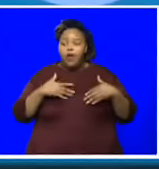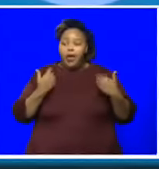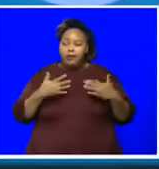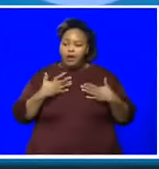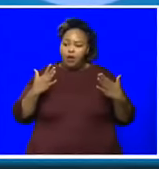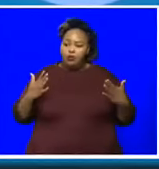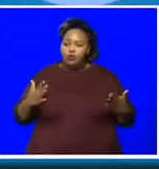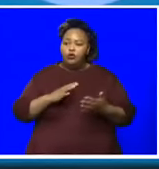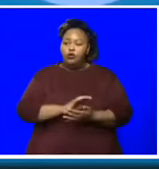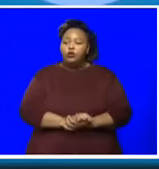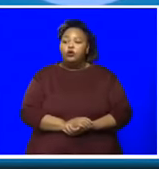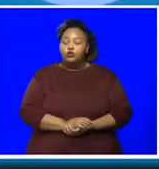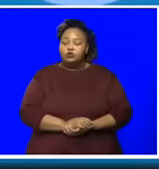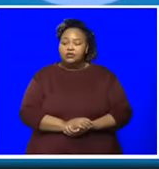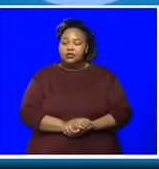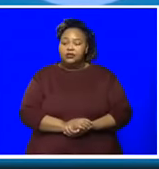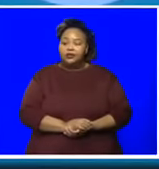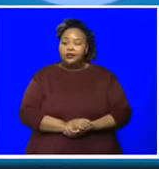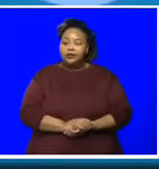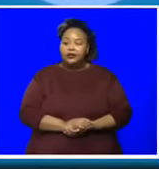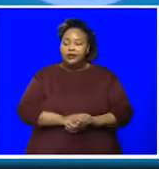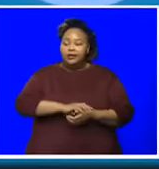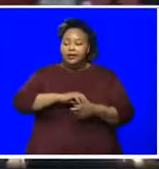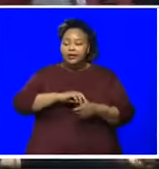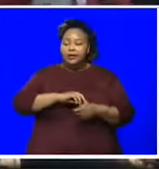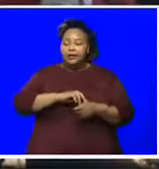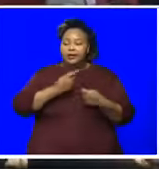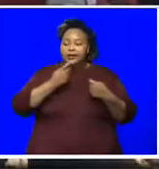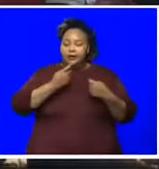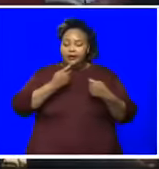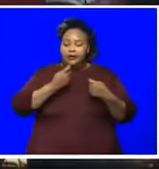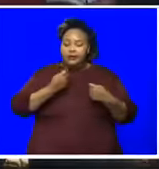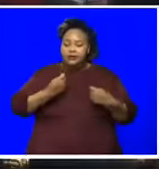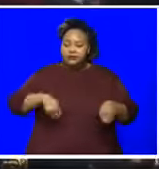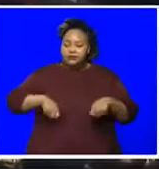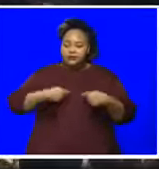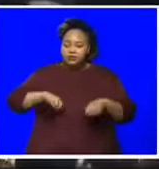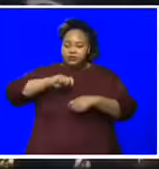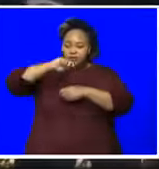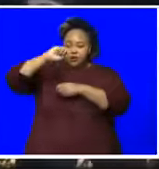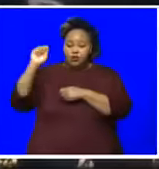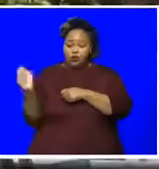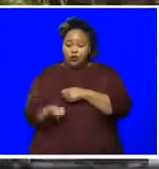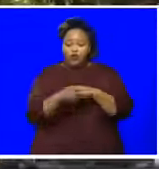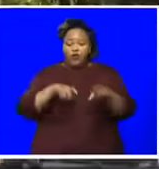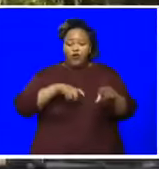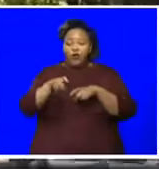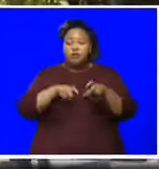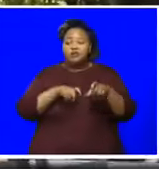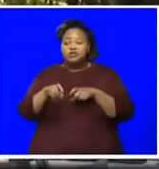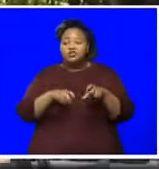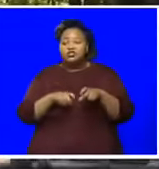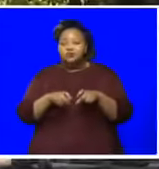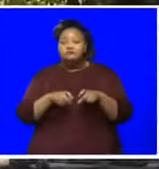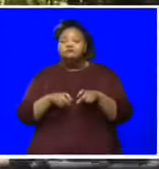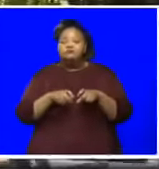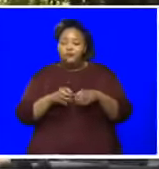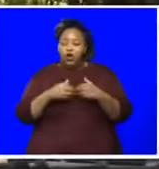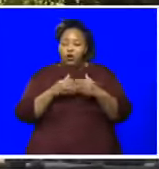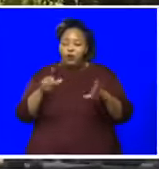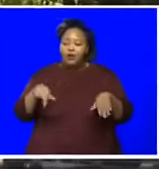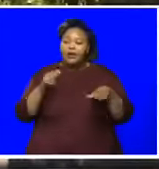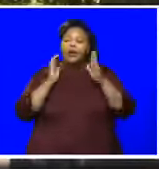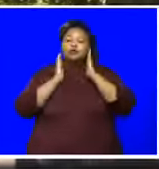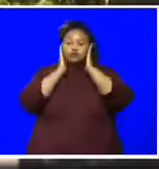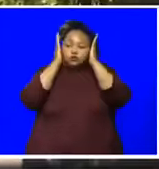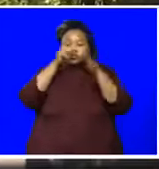in this country for the first time because we understand how it will significantly boost tourism as